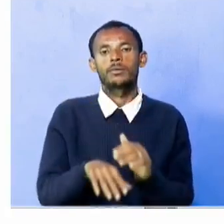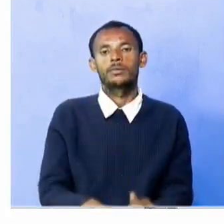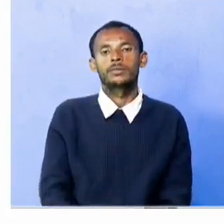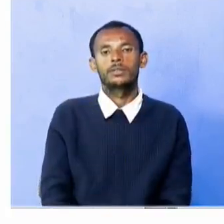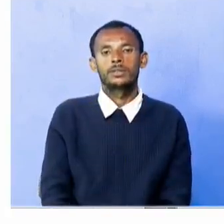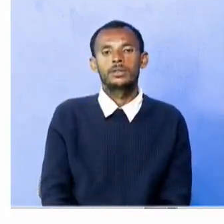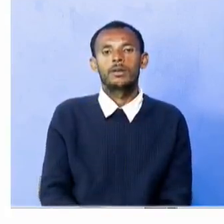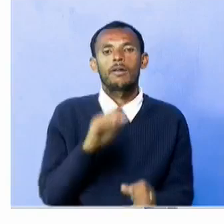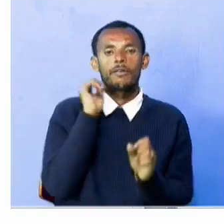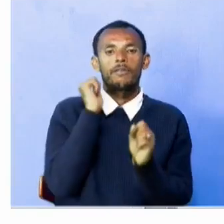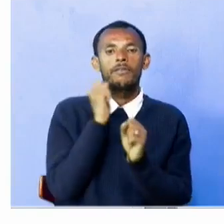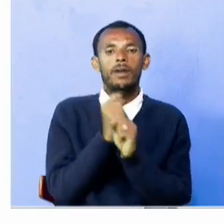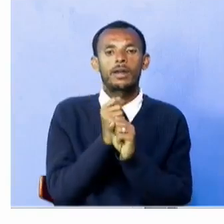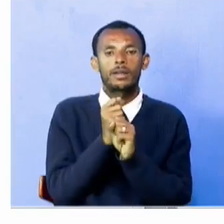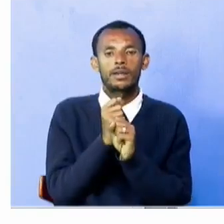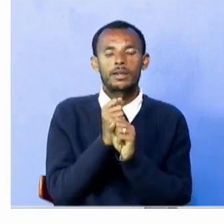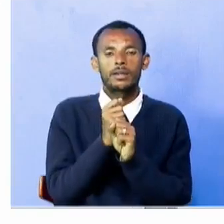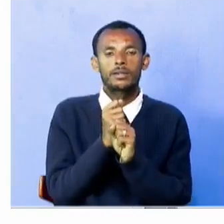find